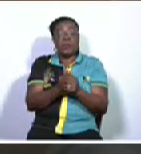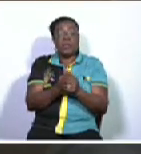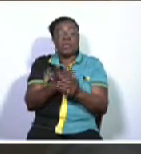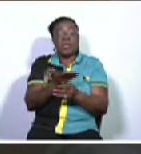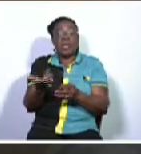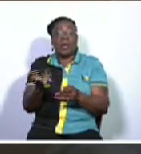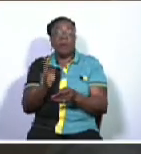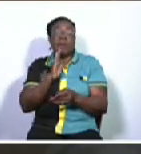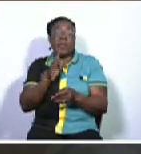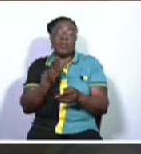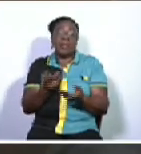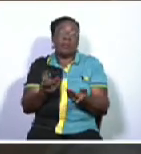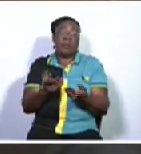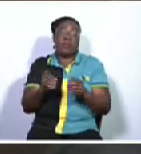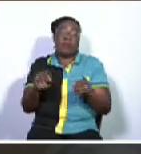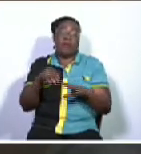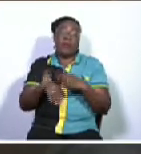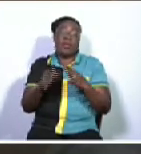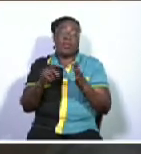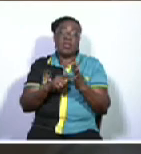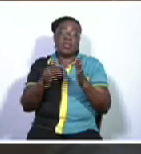it resolved that this House,